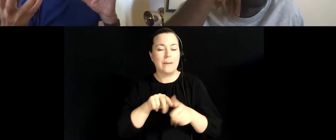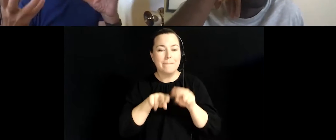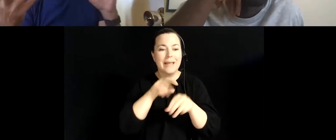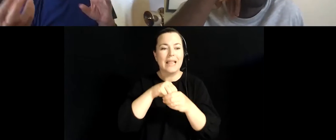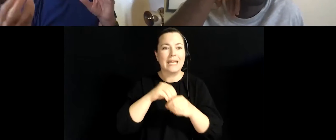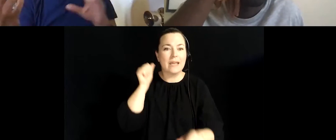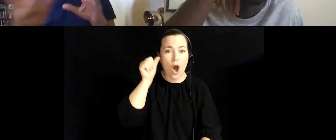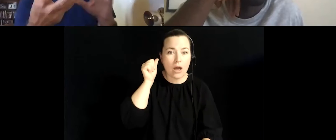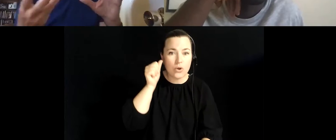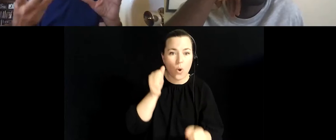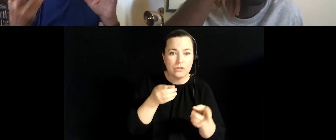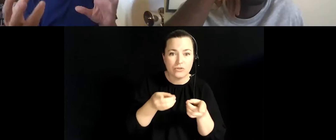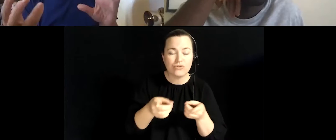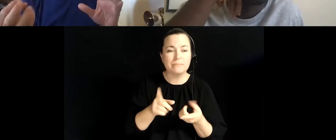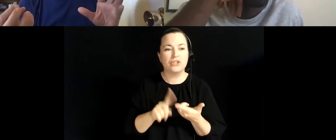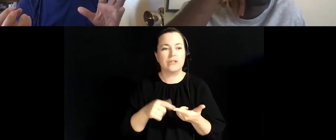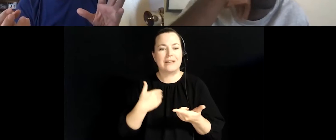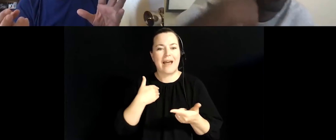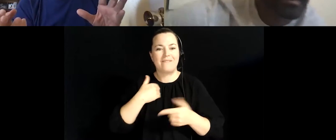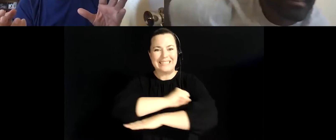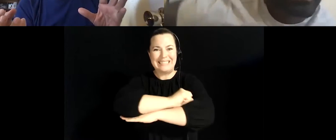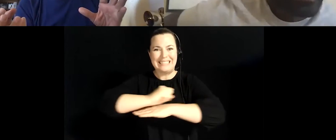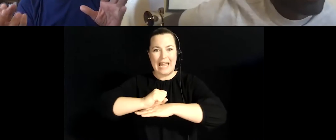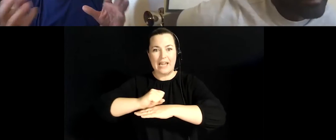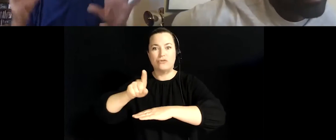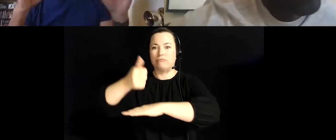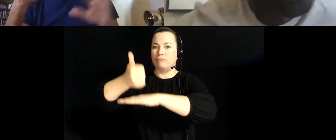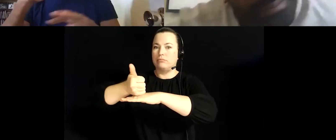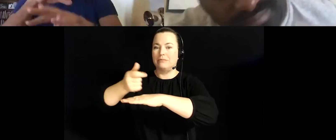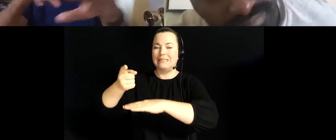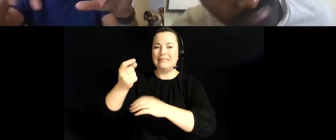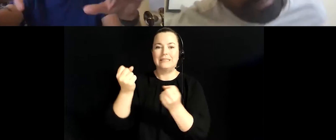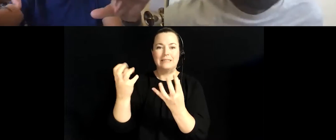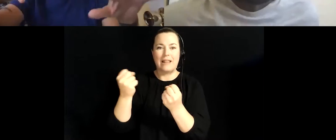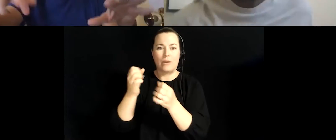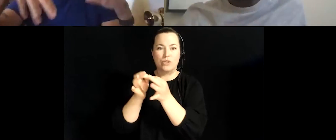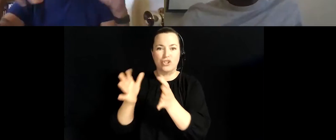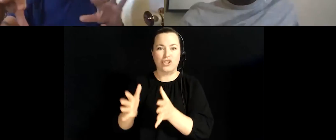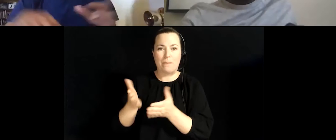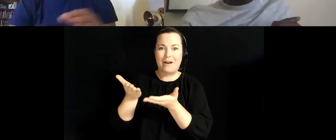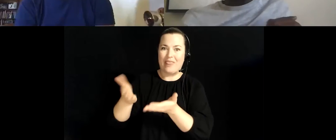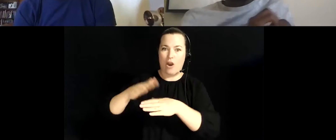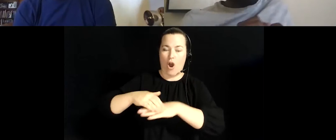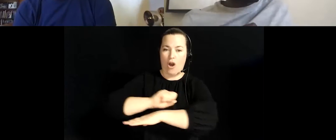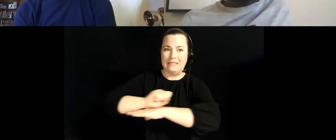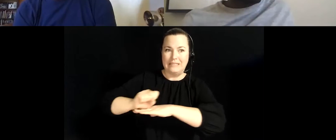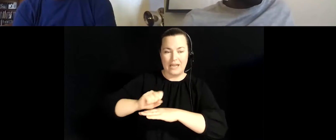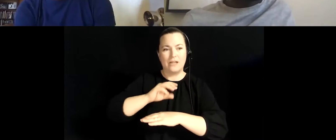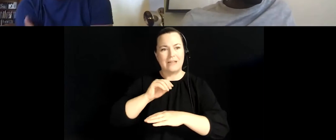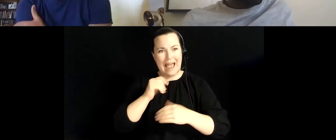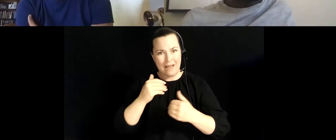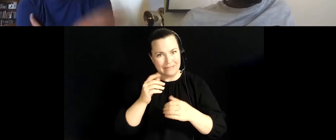staging, having a staged sign language interpreter, so that we really had a choreography for sign